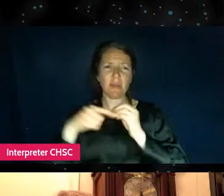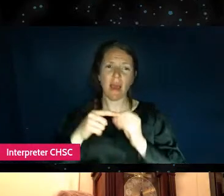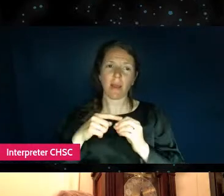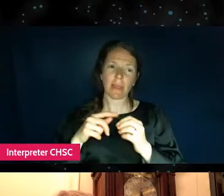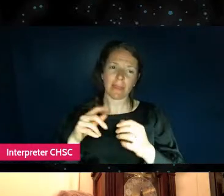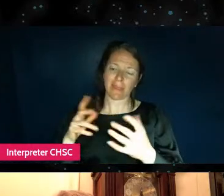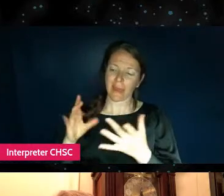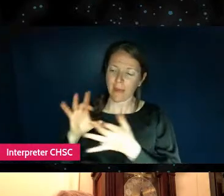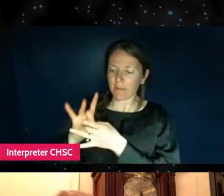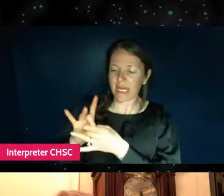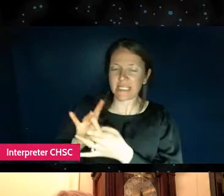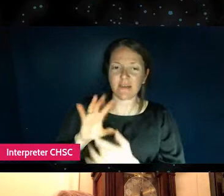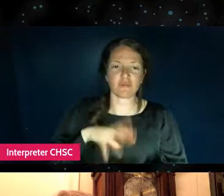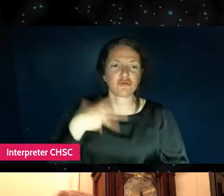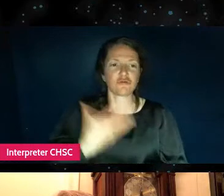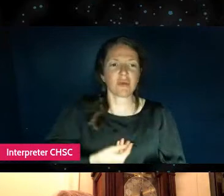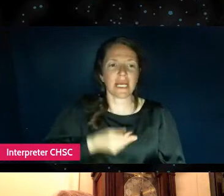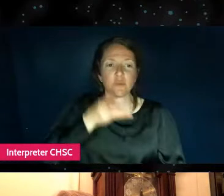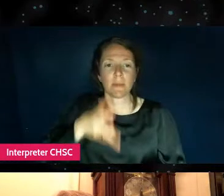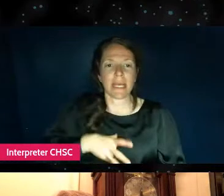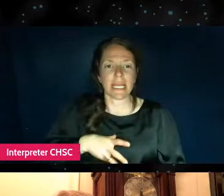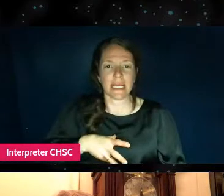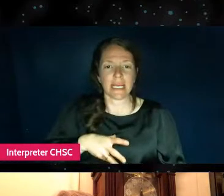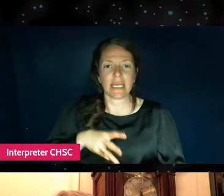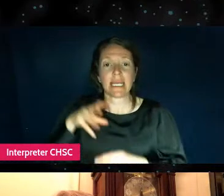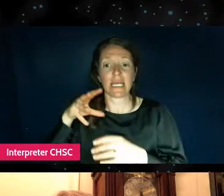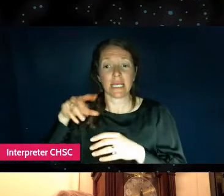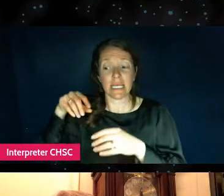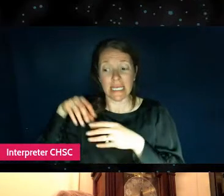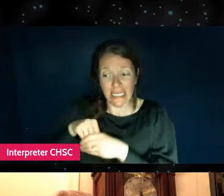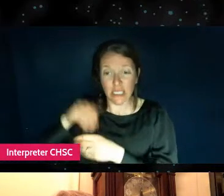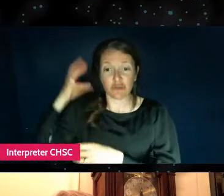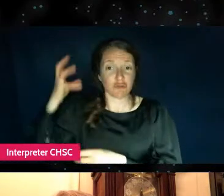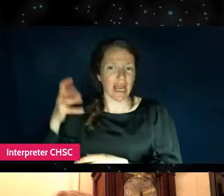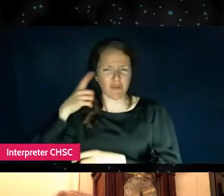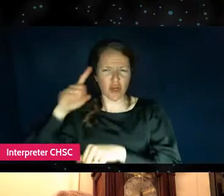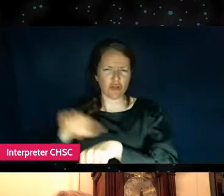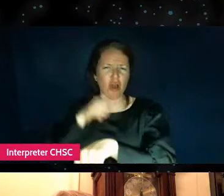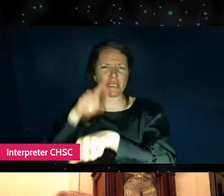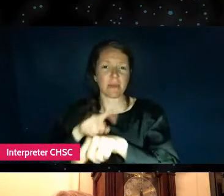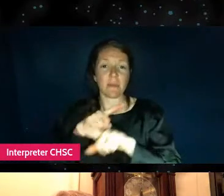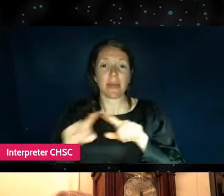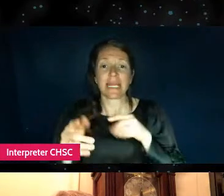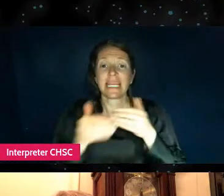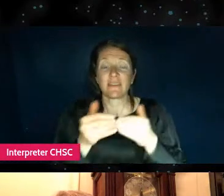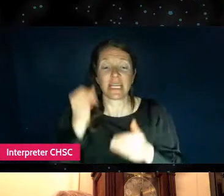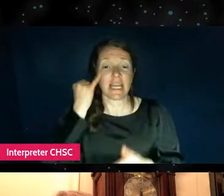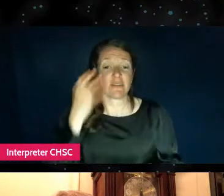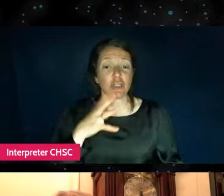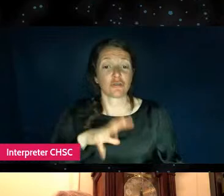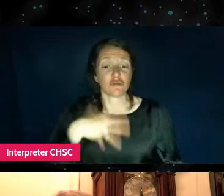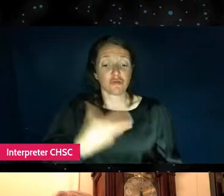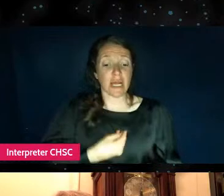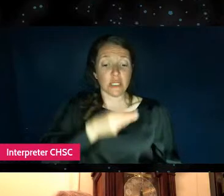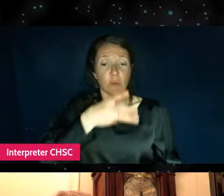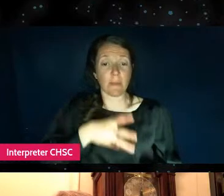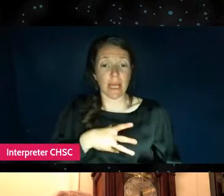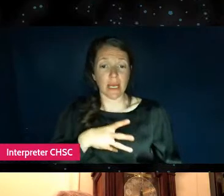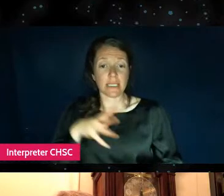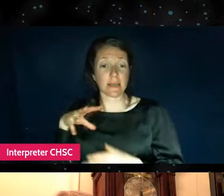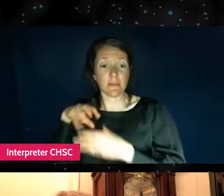history for a long time, but when you see histories presented, even if there are trans women who are presented as part of the story, there is